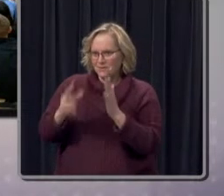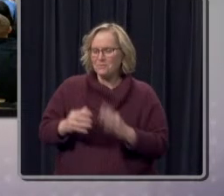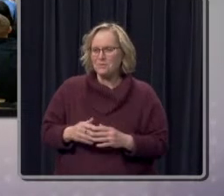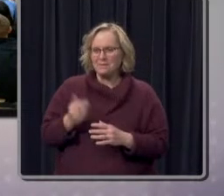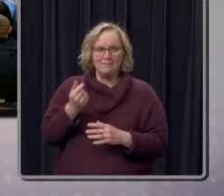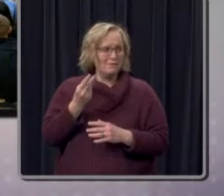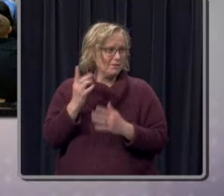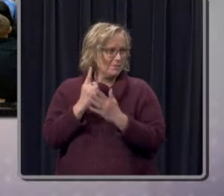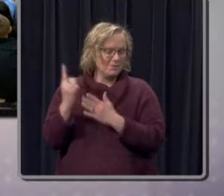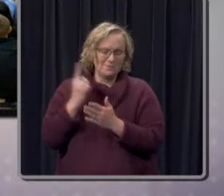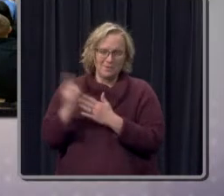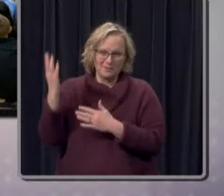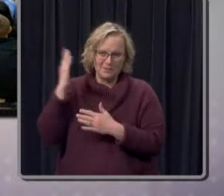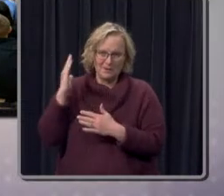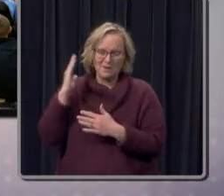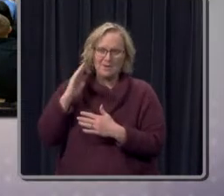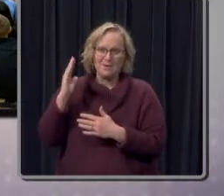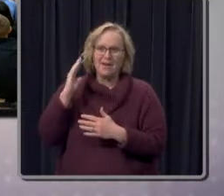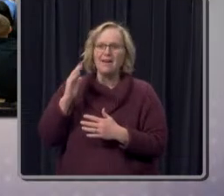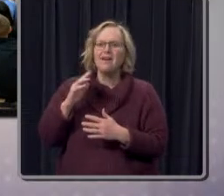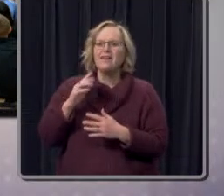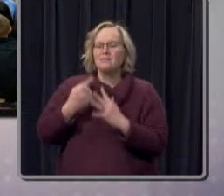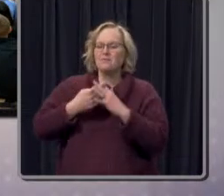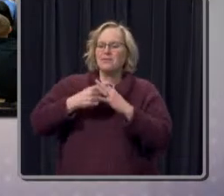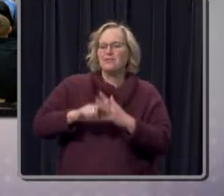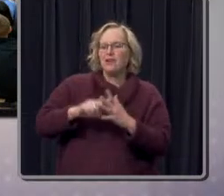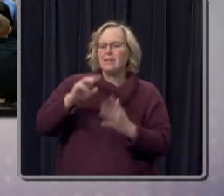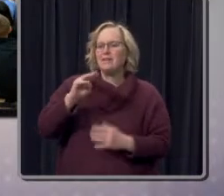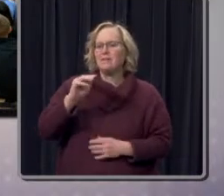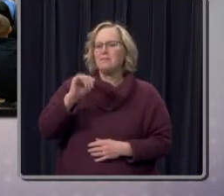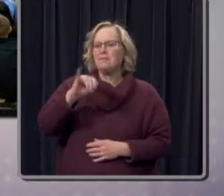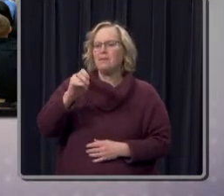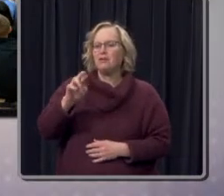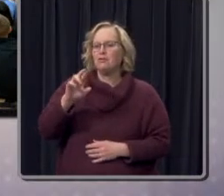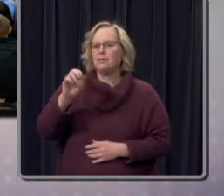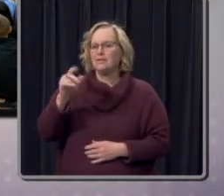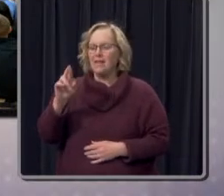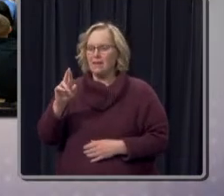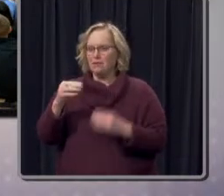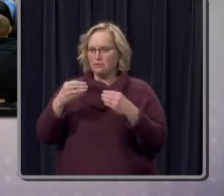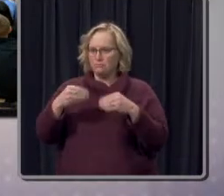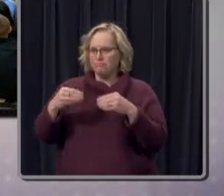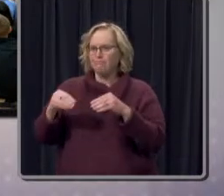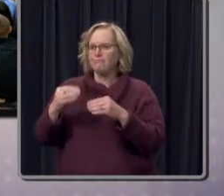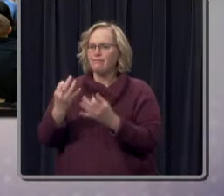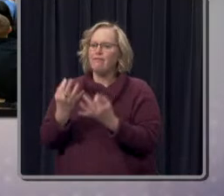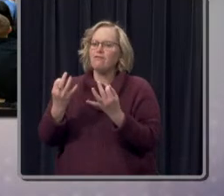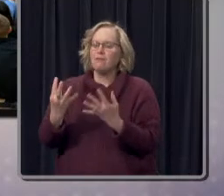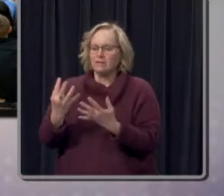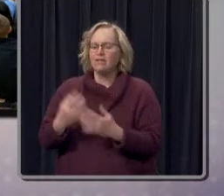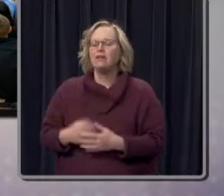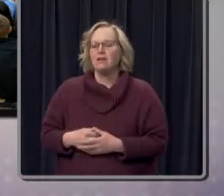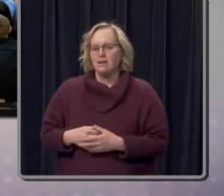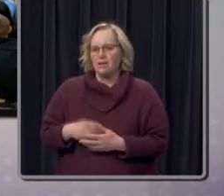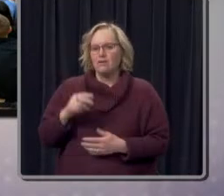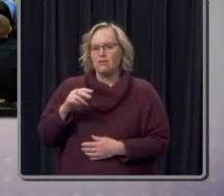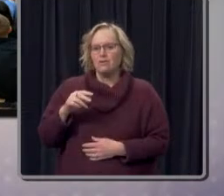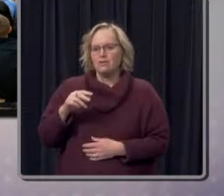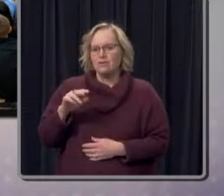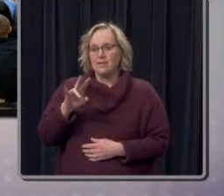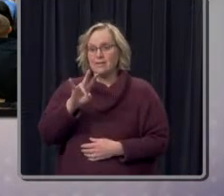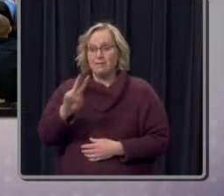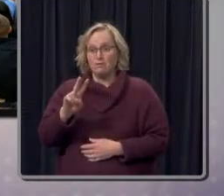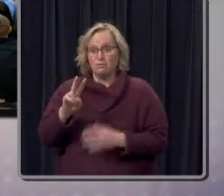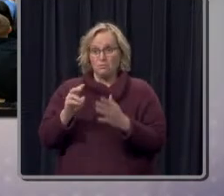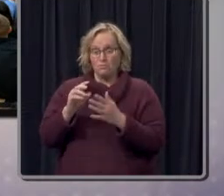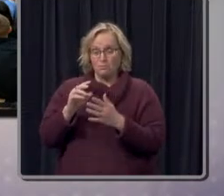weeks ago as we were doing our Major Saver kickoff. And we have 72 staff that wake up each morning and come to work, and you can see a picture of them